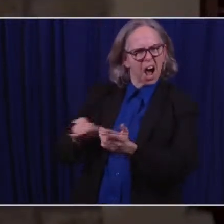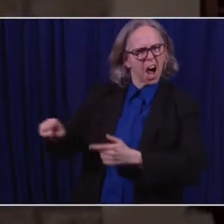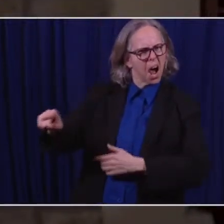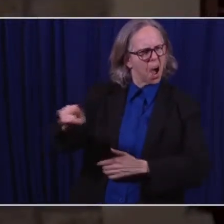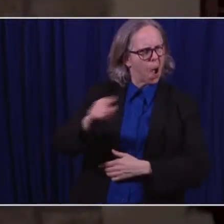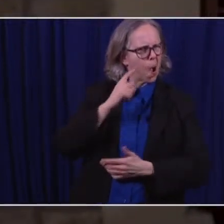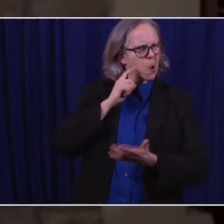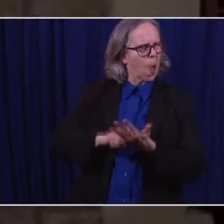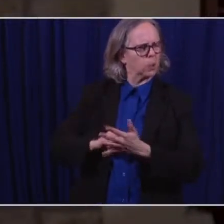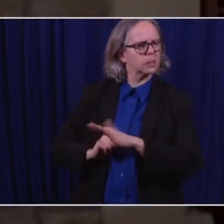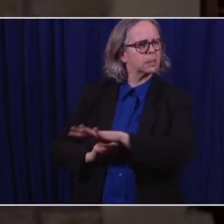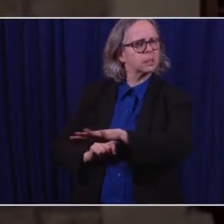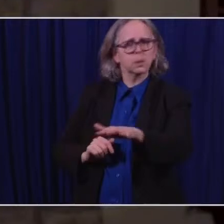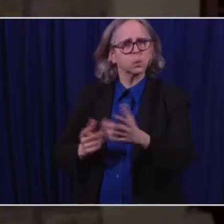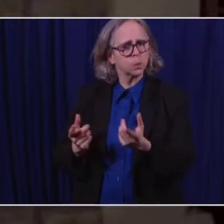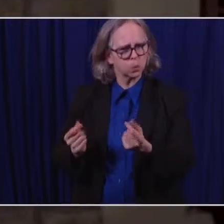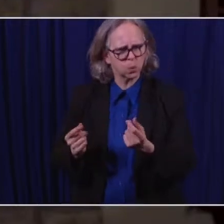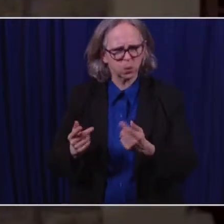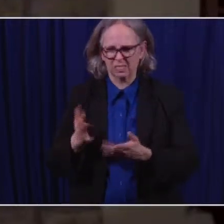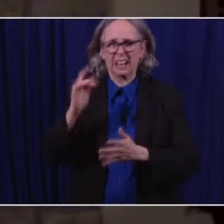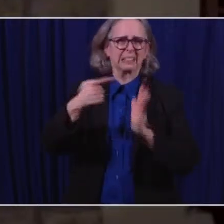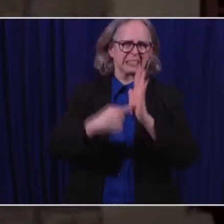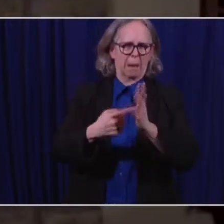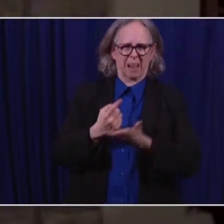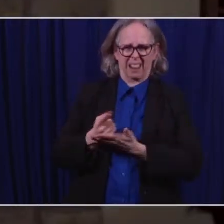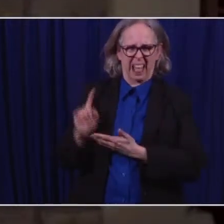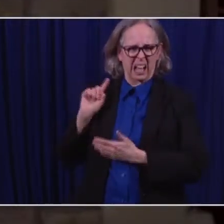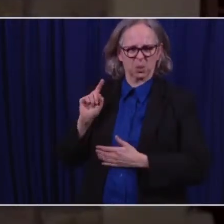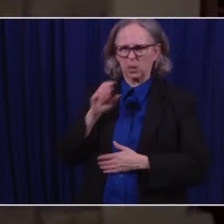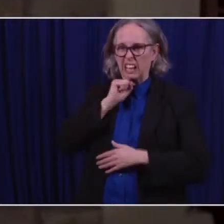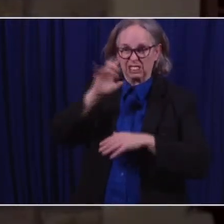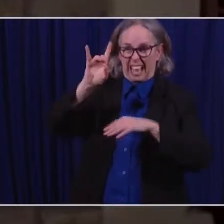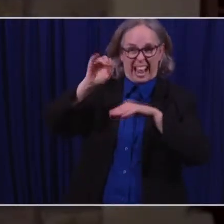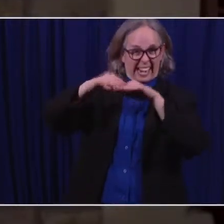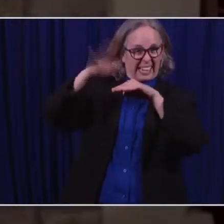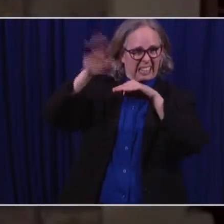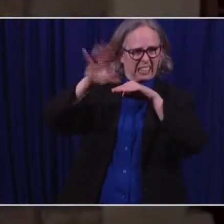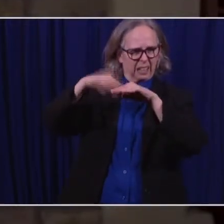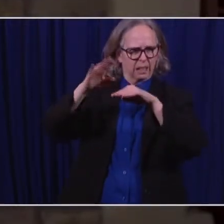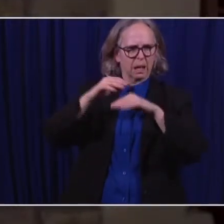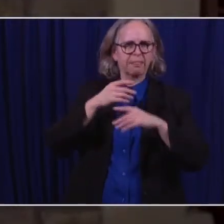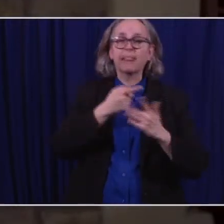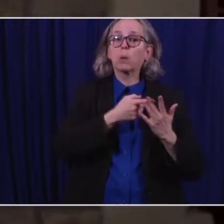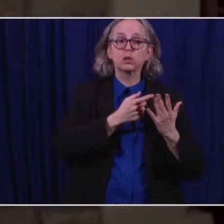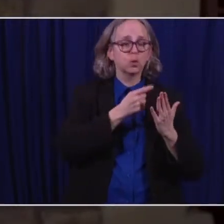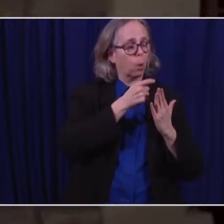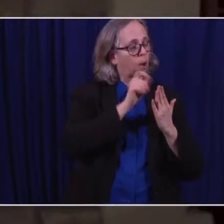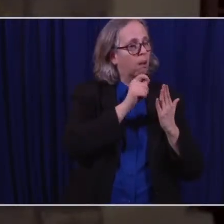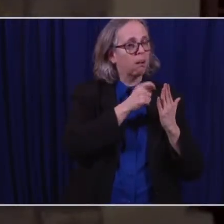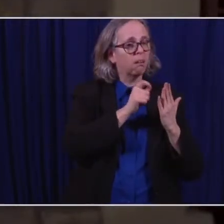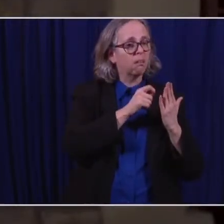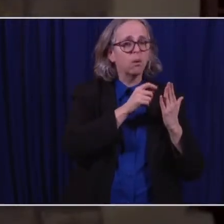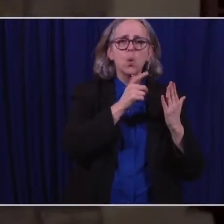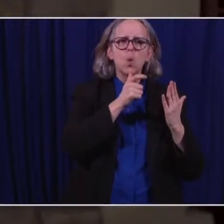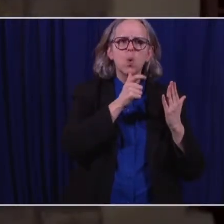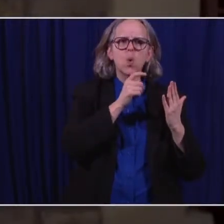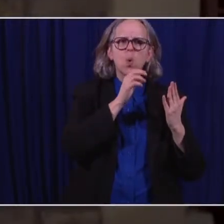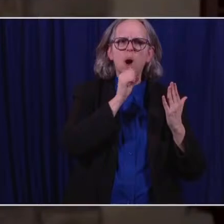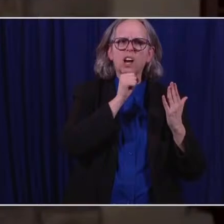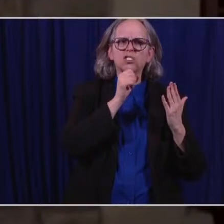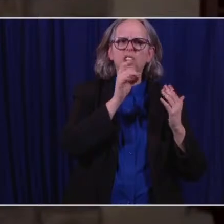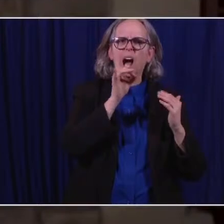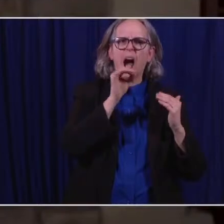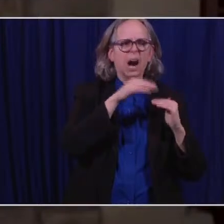was 80 and above, kept a list of those who are 80 and above. There's nothing to stop them